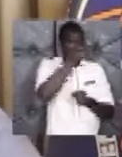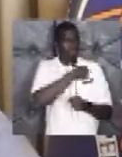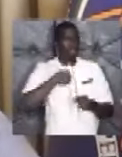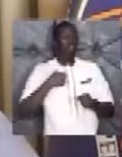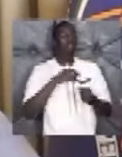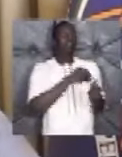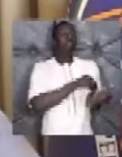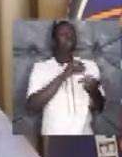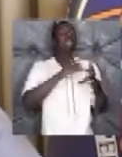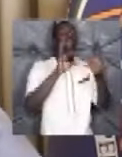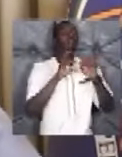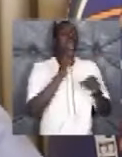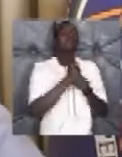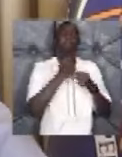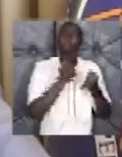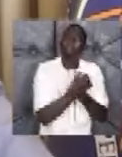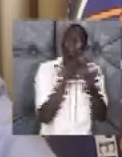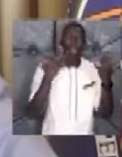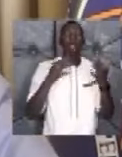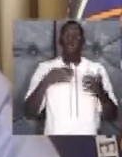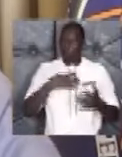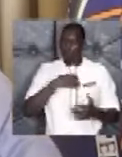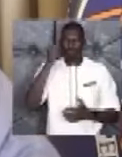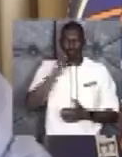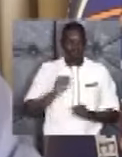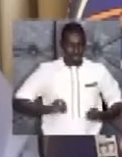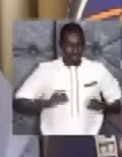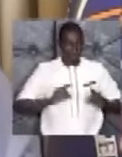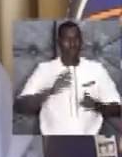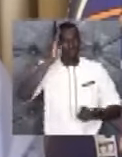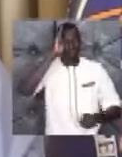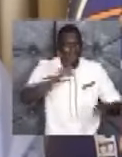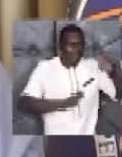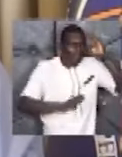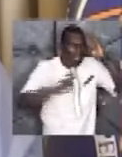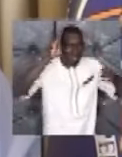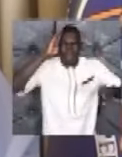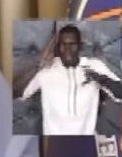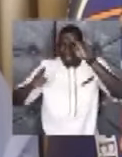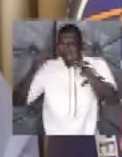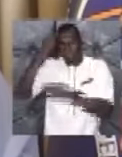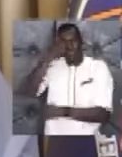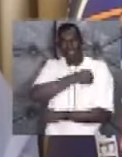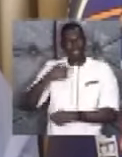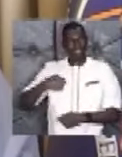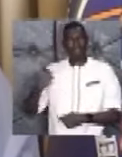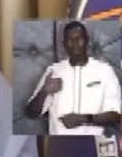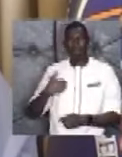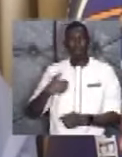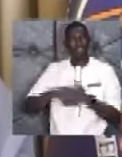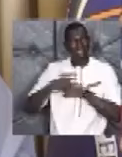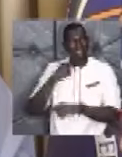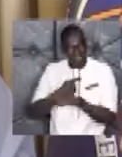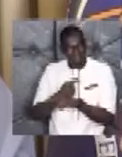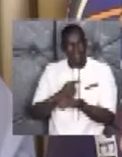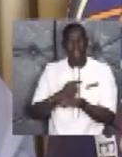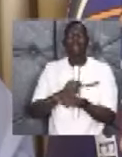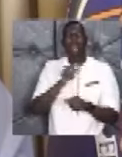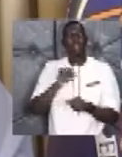seize this occasion to thank the Christian denominations and their leadership